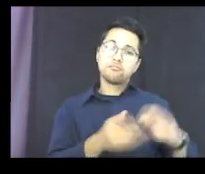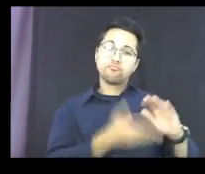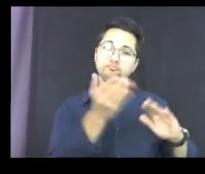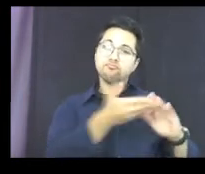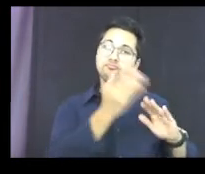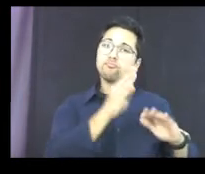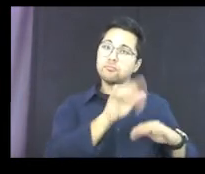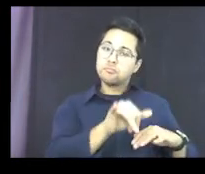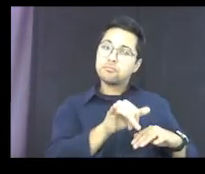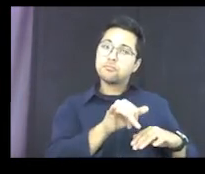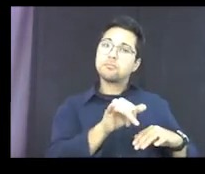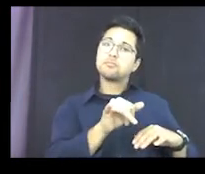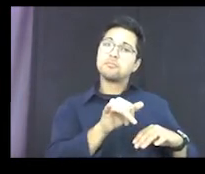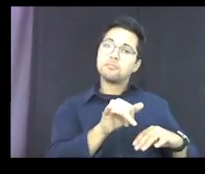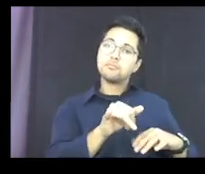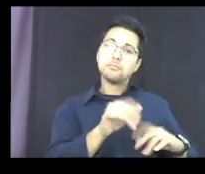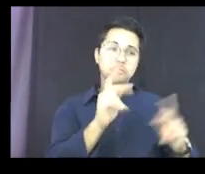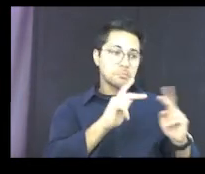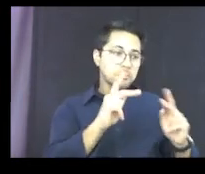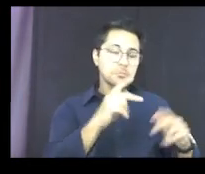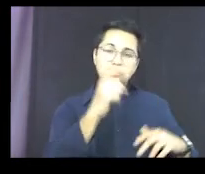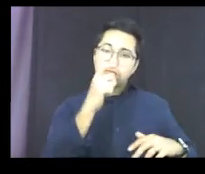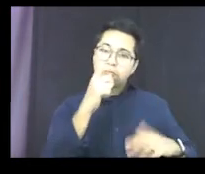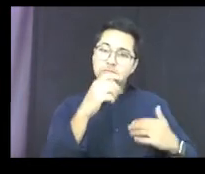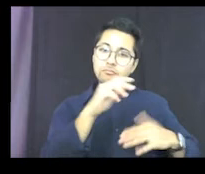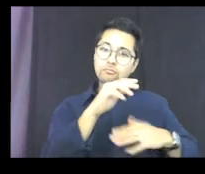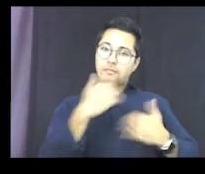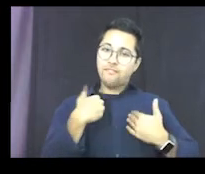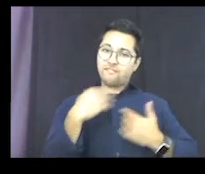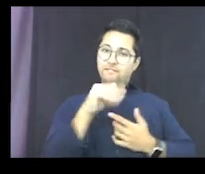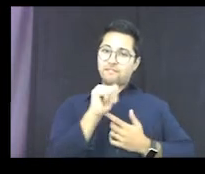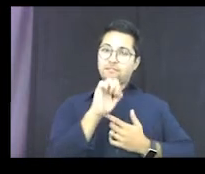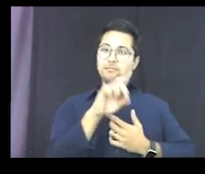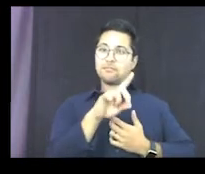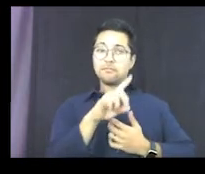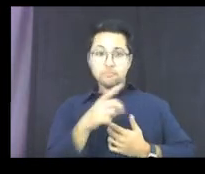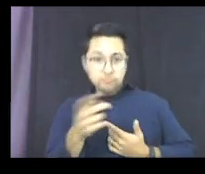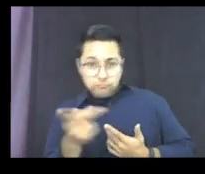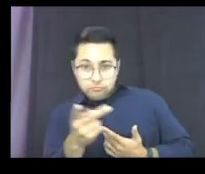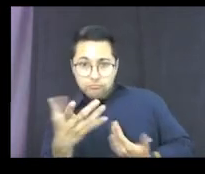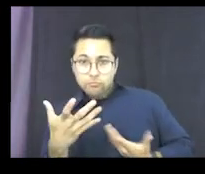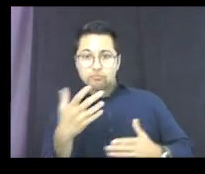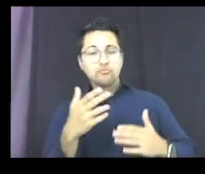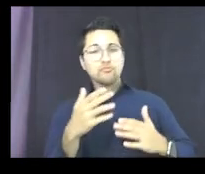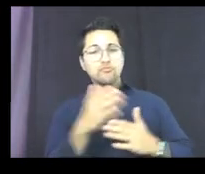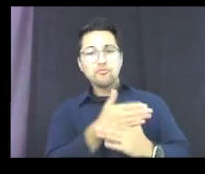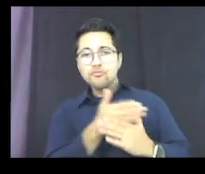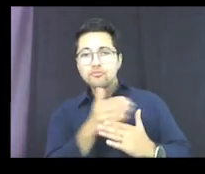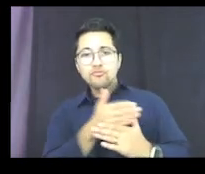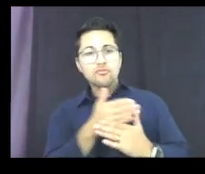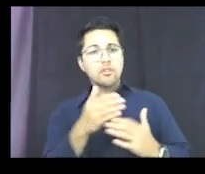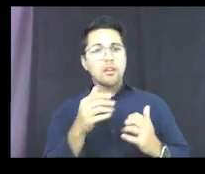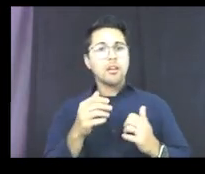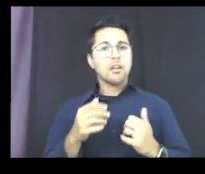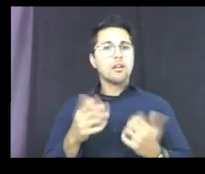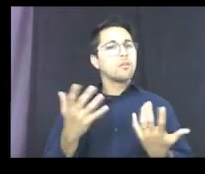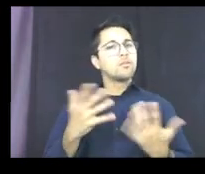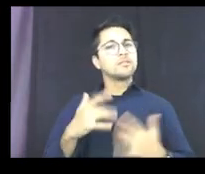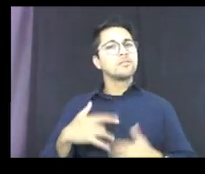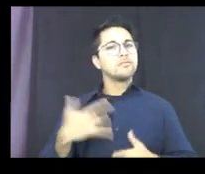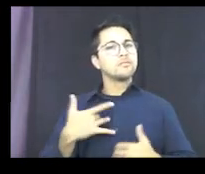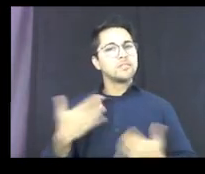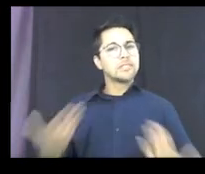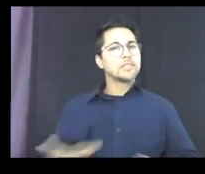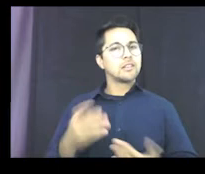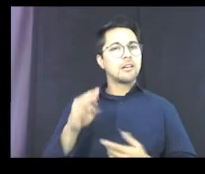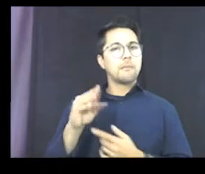run by people that are on the autism spectrum. Would you like to share with what it's like at MAC